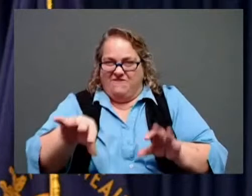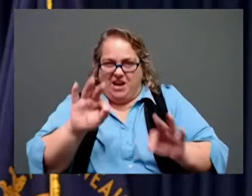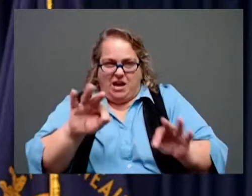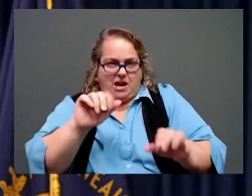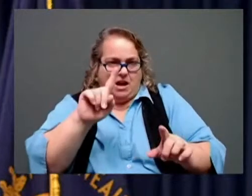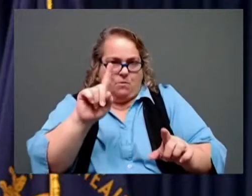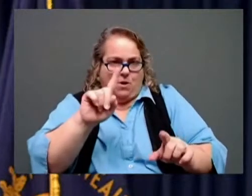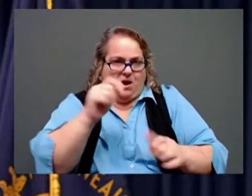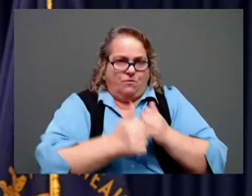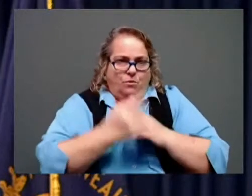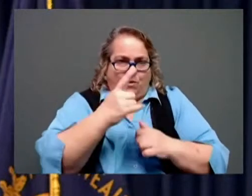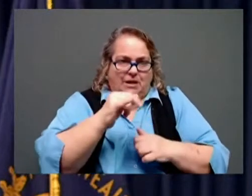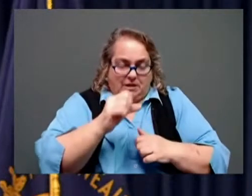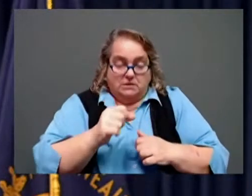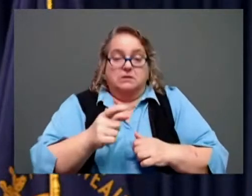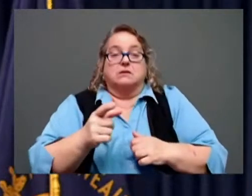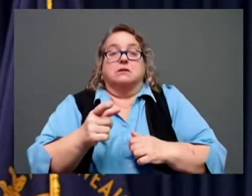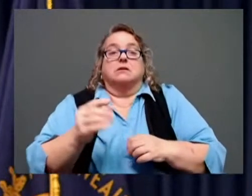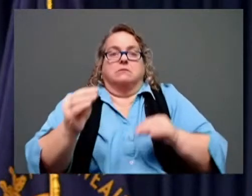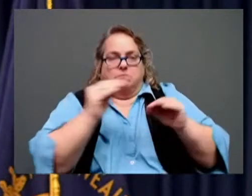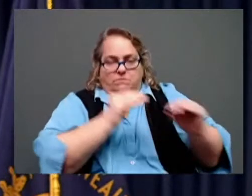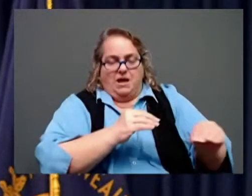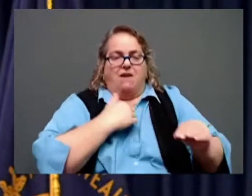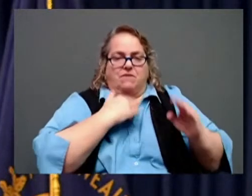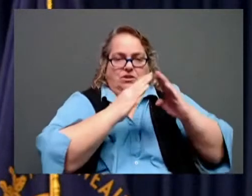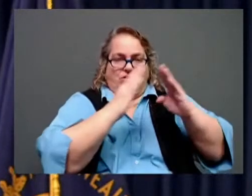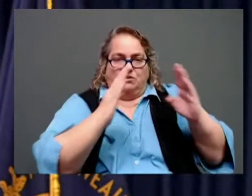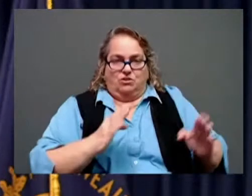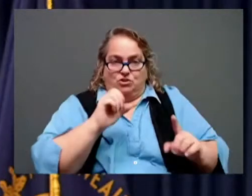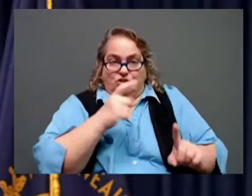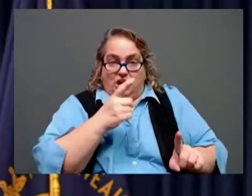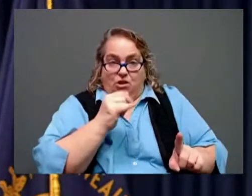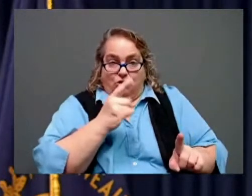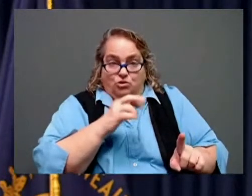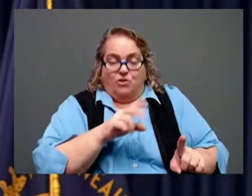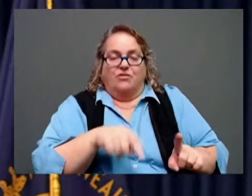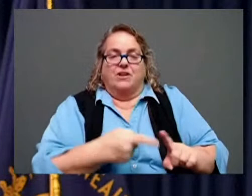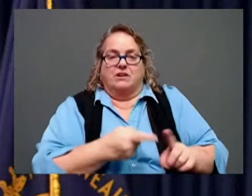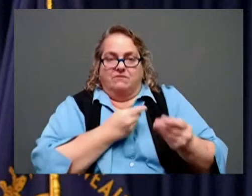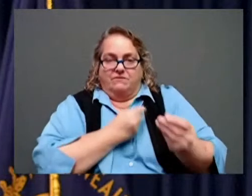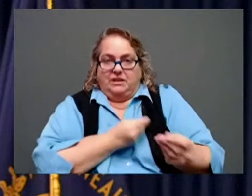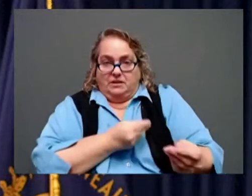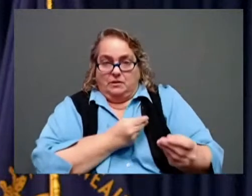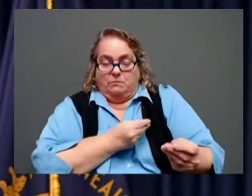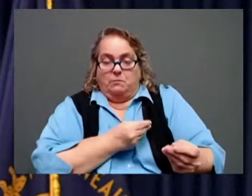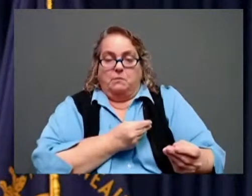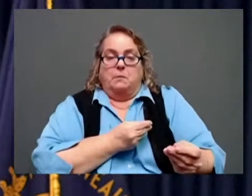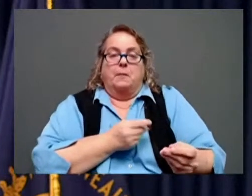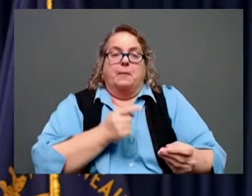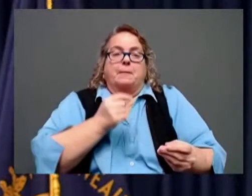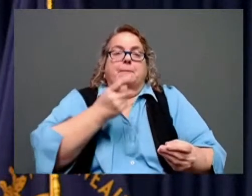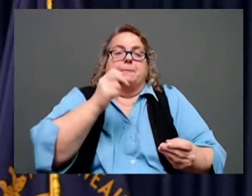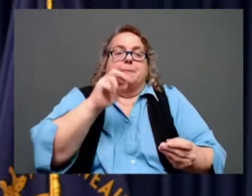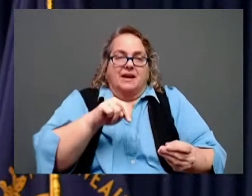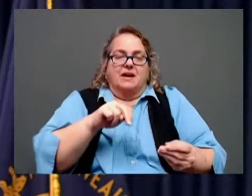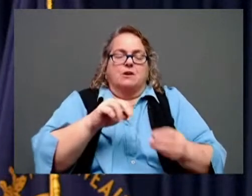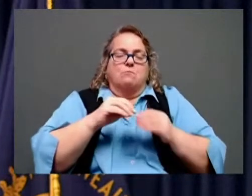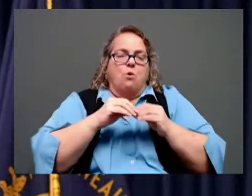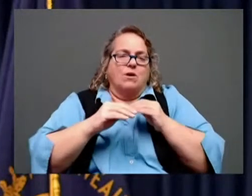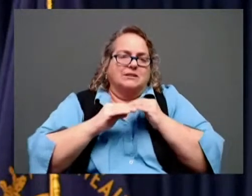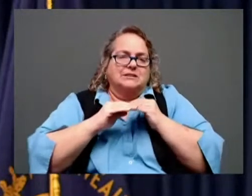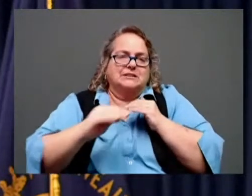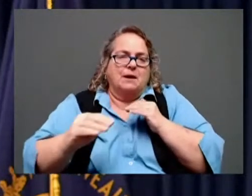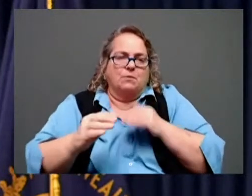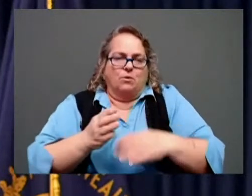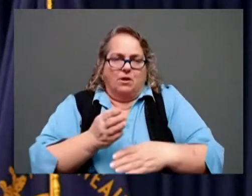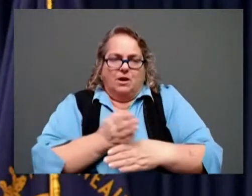their head and we can feed them. And then it's to get them in a more stable, intermediate